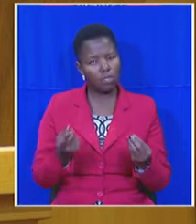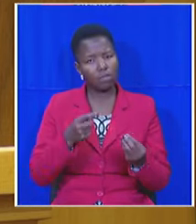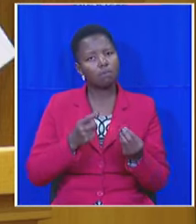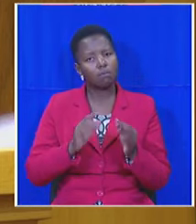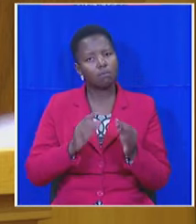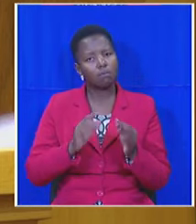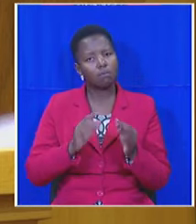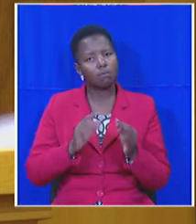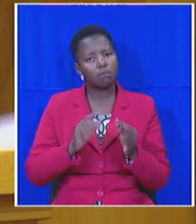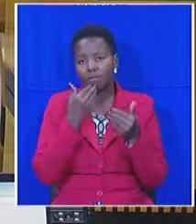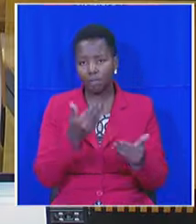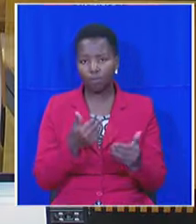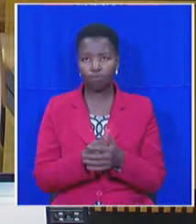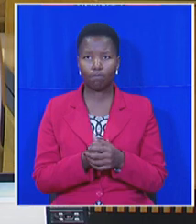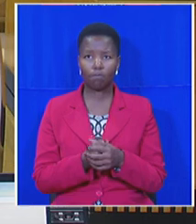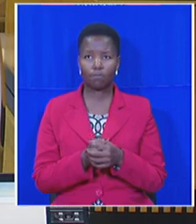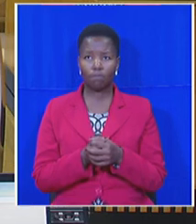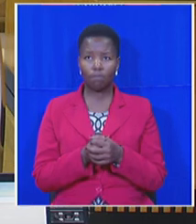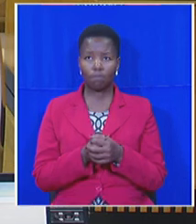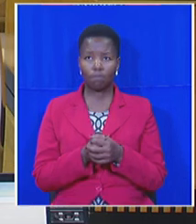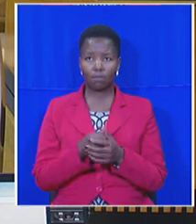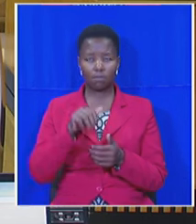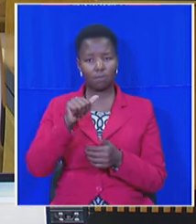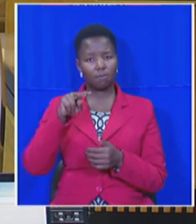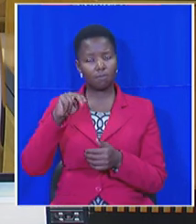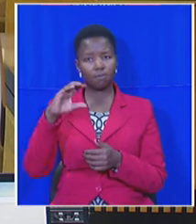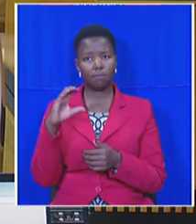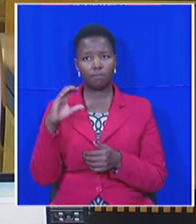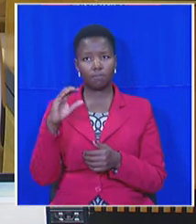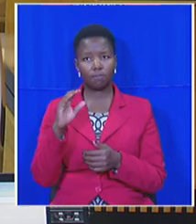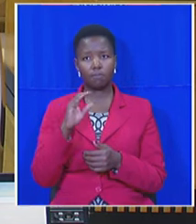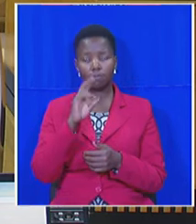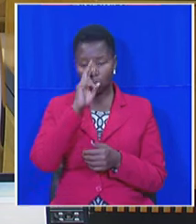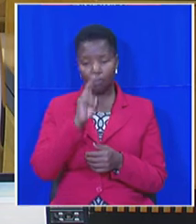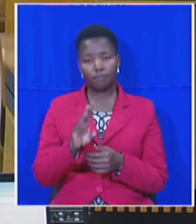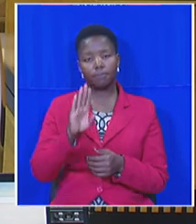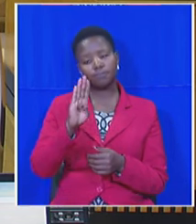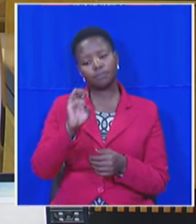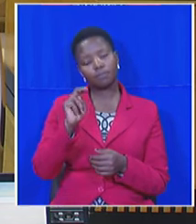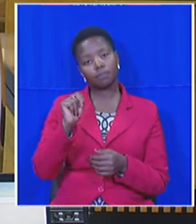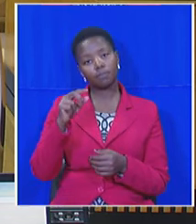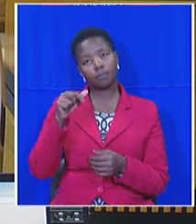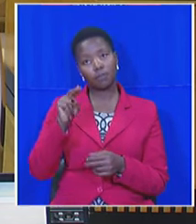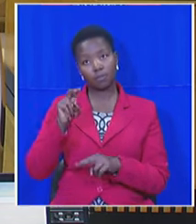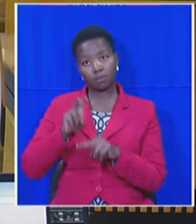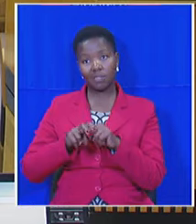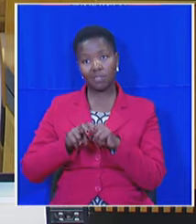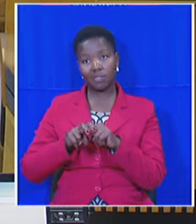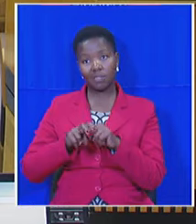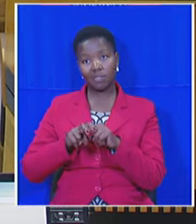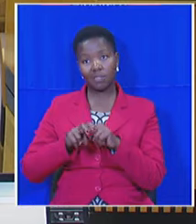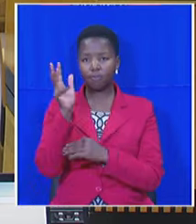you very much. Okay, the ANC, Honorable Bengu will make the declaration from a seat. Thank you,